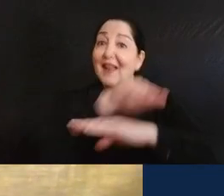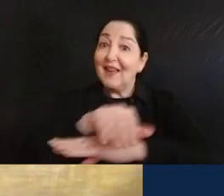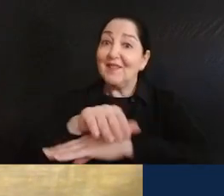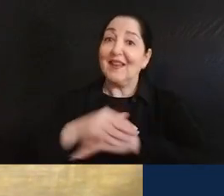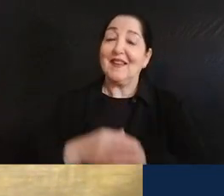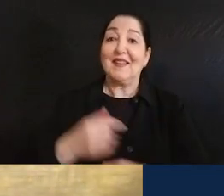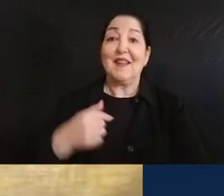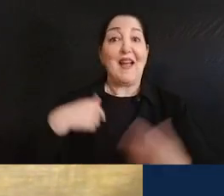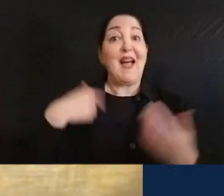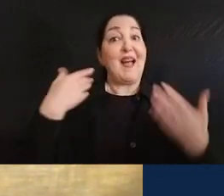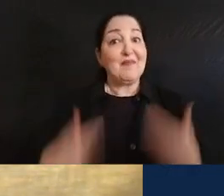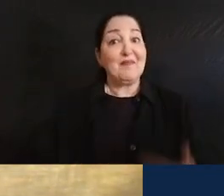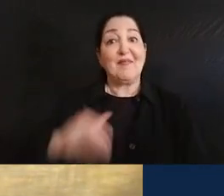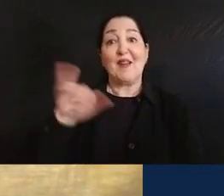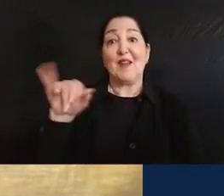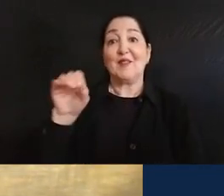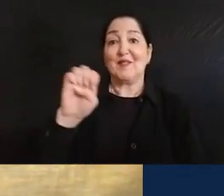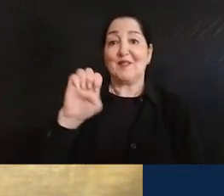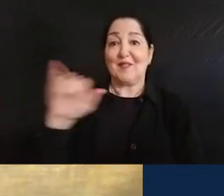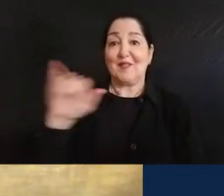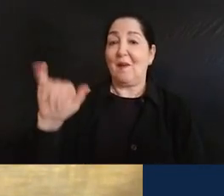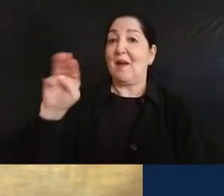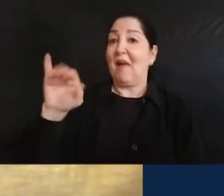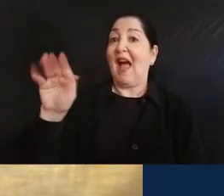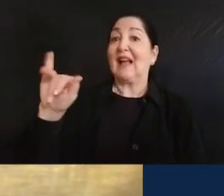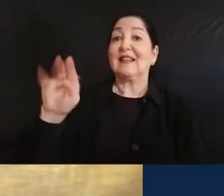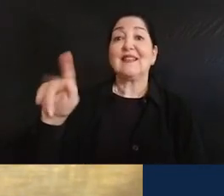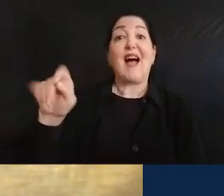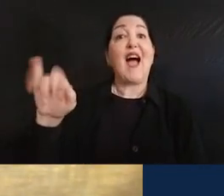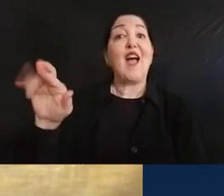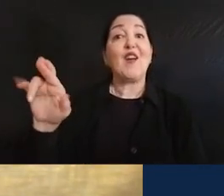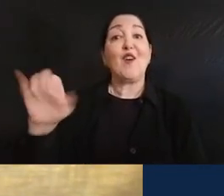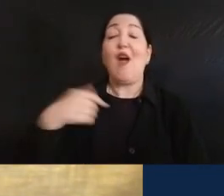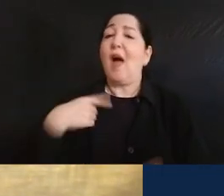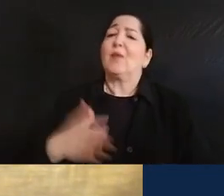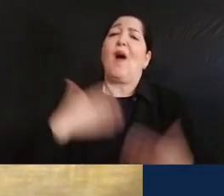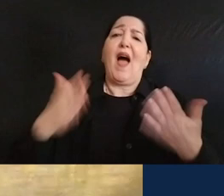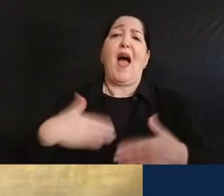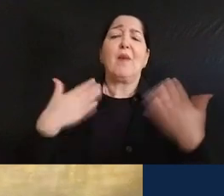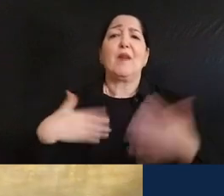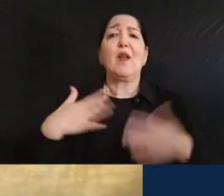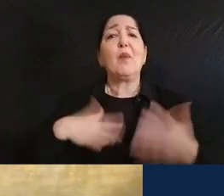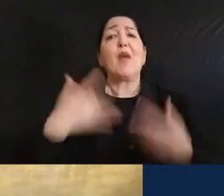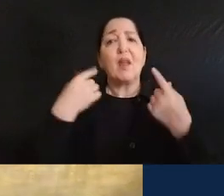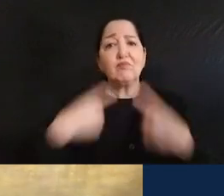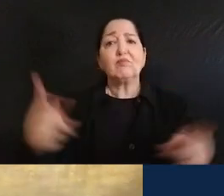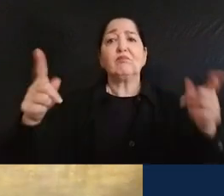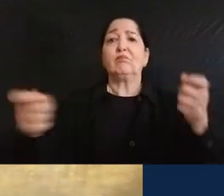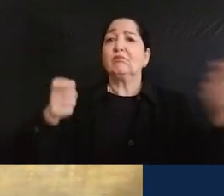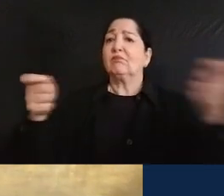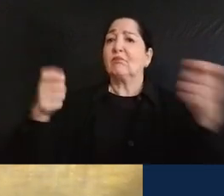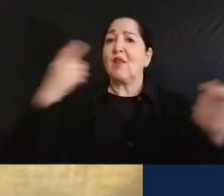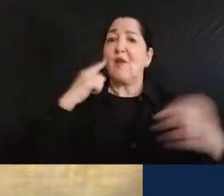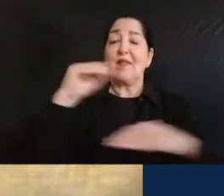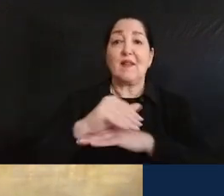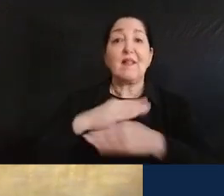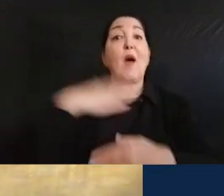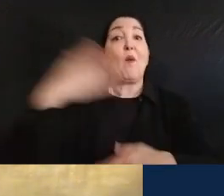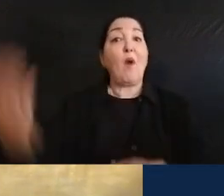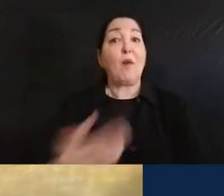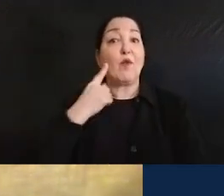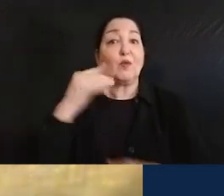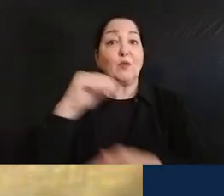Good evening. I'm Joey McIntyre, and I am so happy to be your MC for this evening and welcome you to tonight's